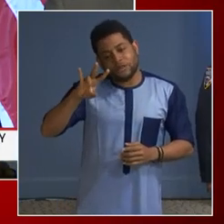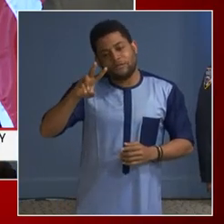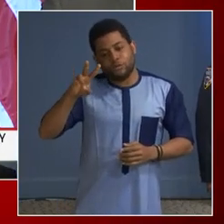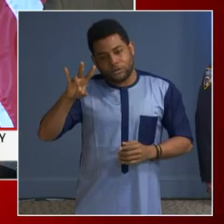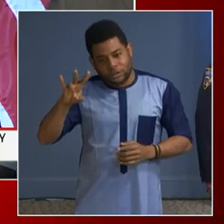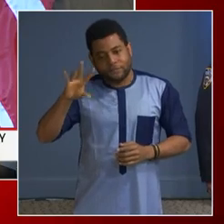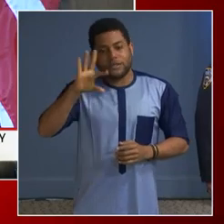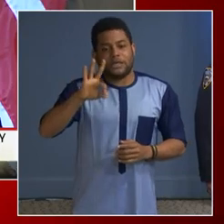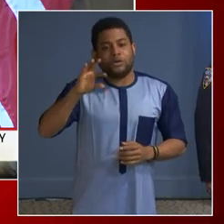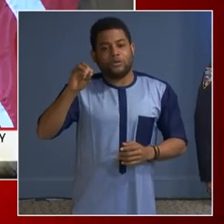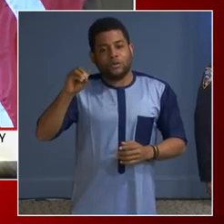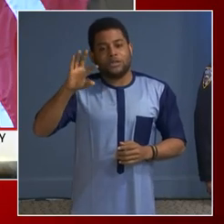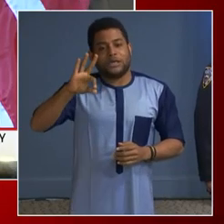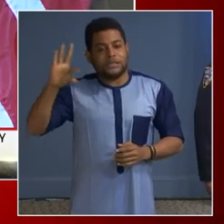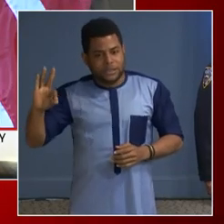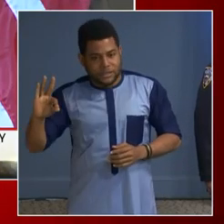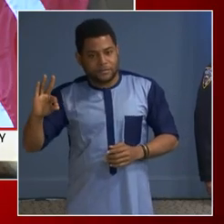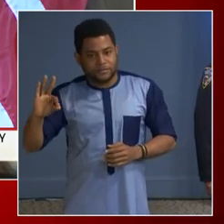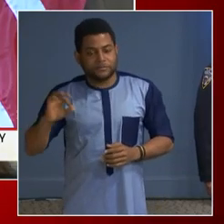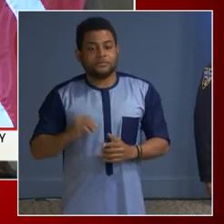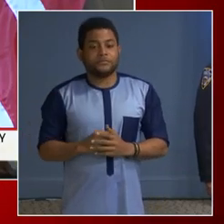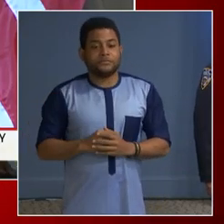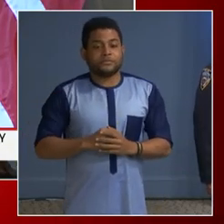202-727-9099 or text us anonymously at